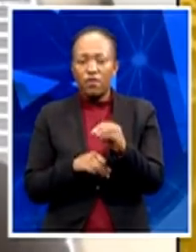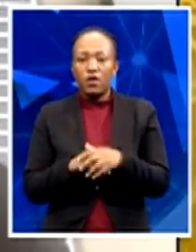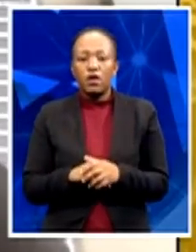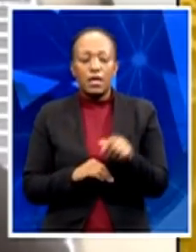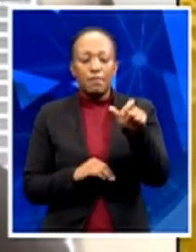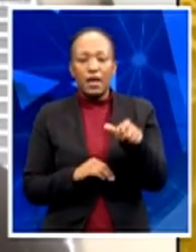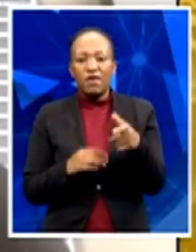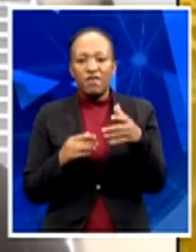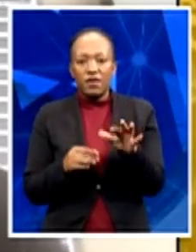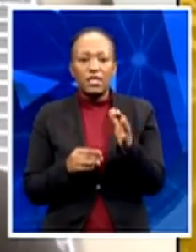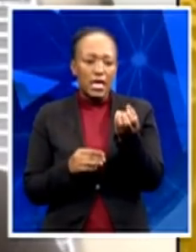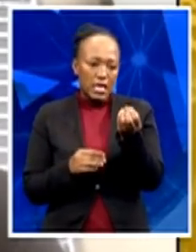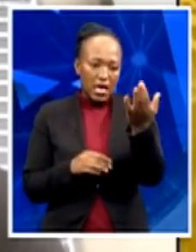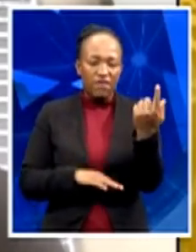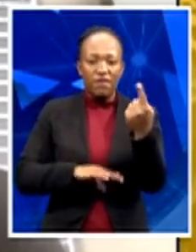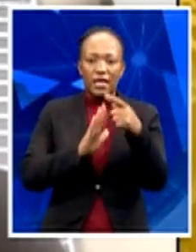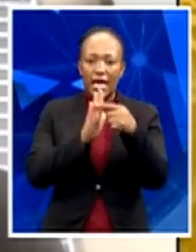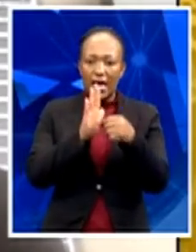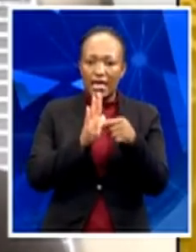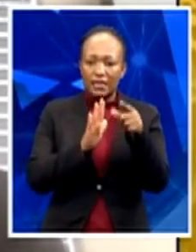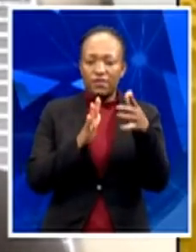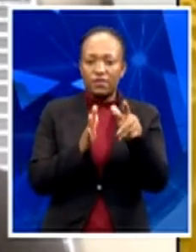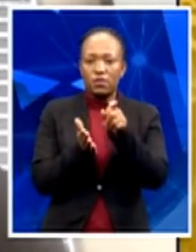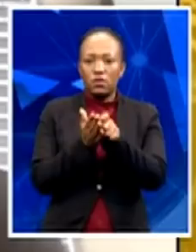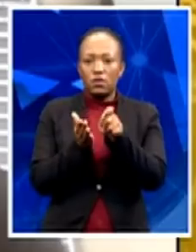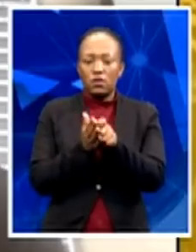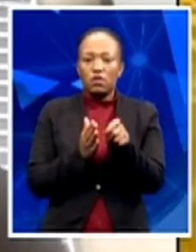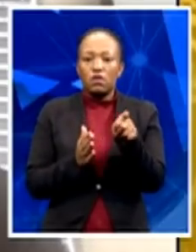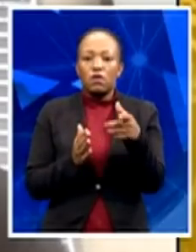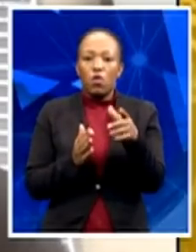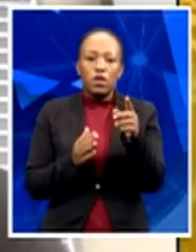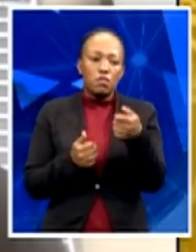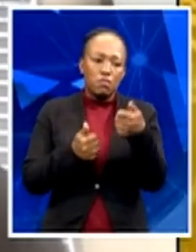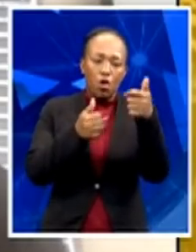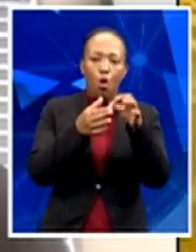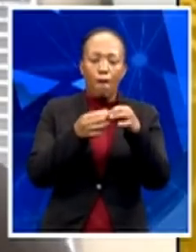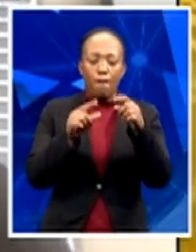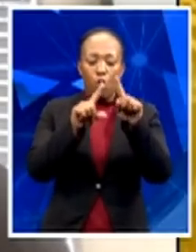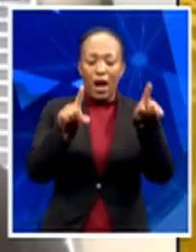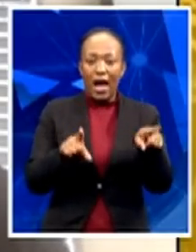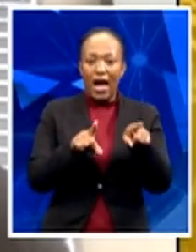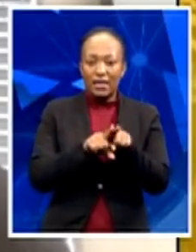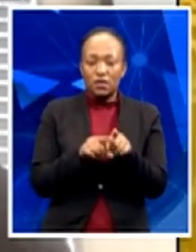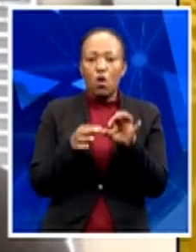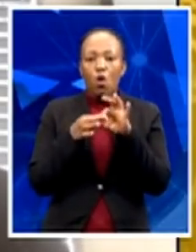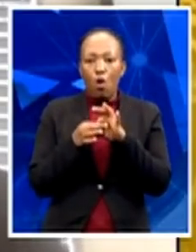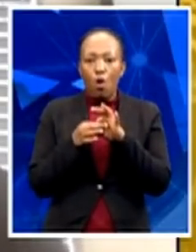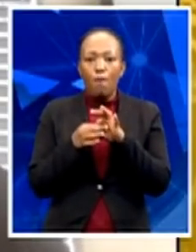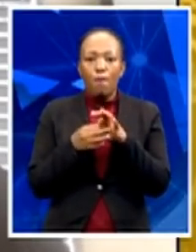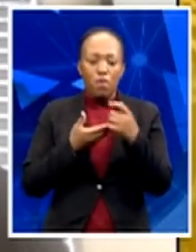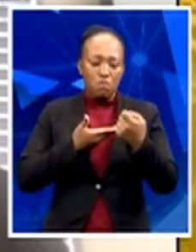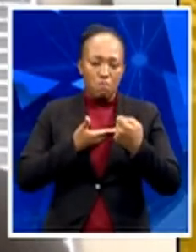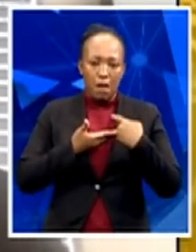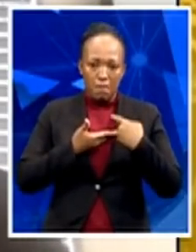down on a card when they went home. And then when they are home, on their messages, they would receive an SMS that changes the